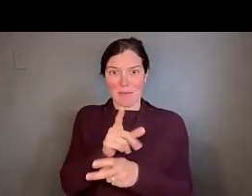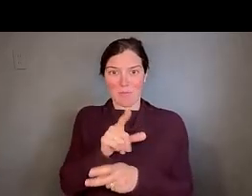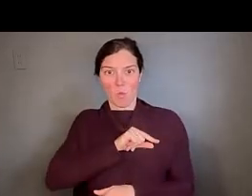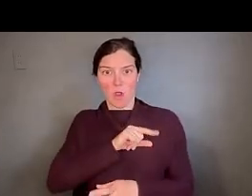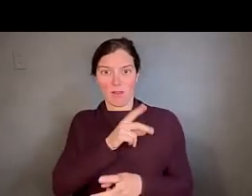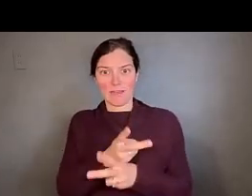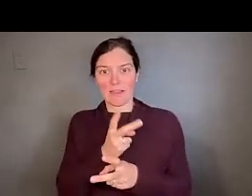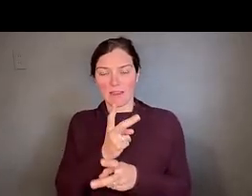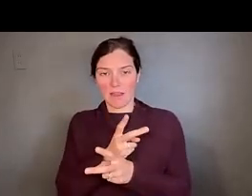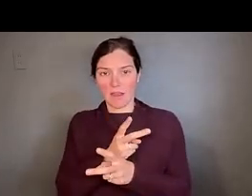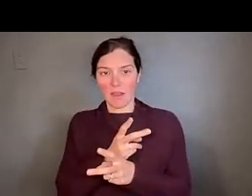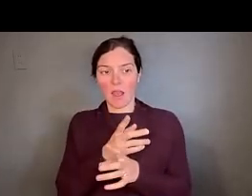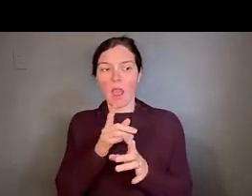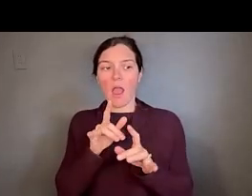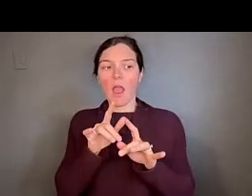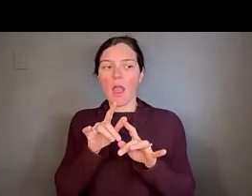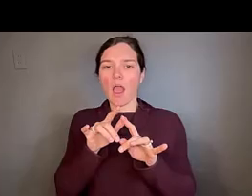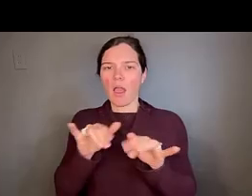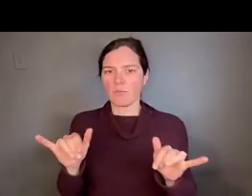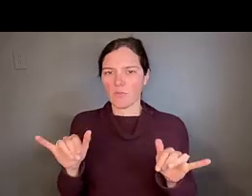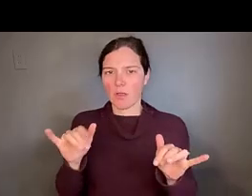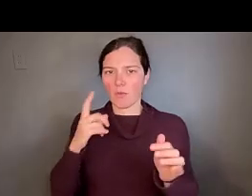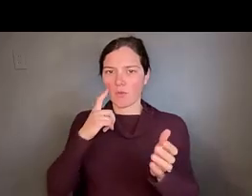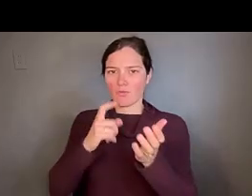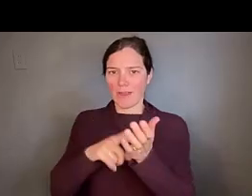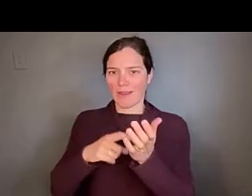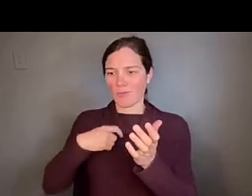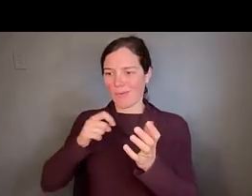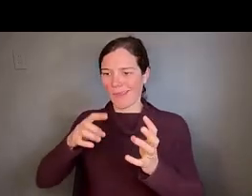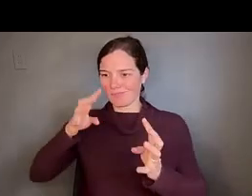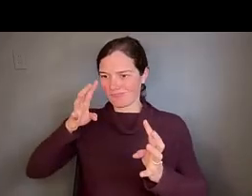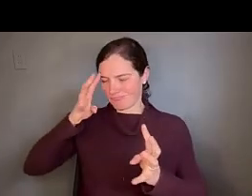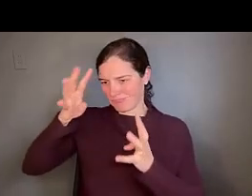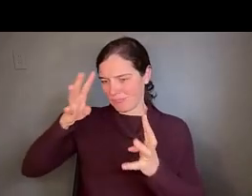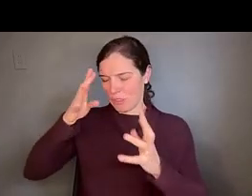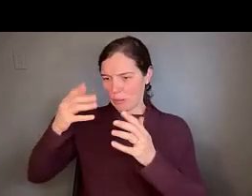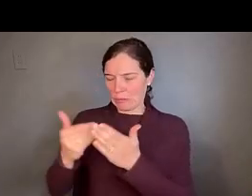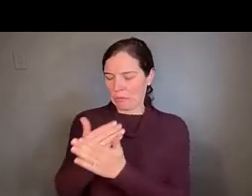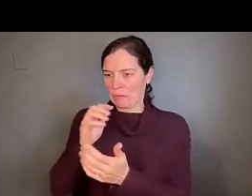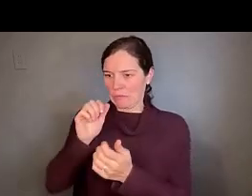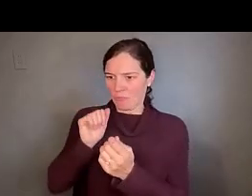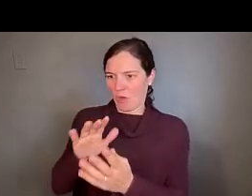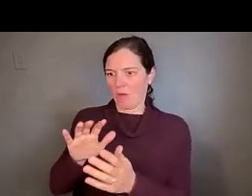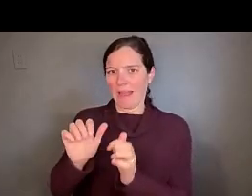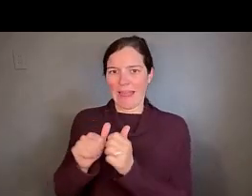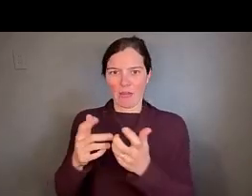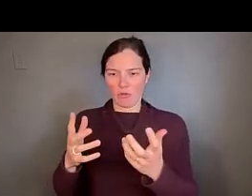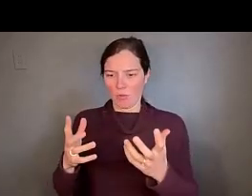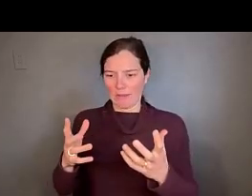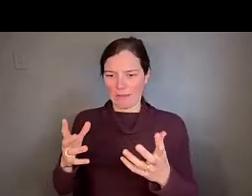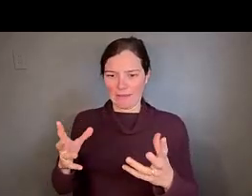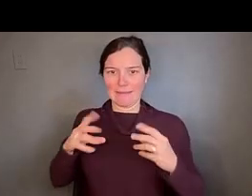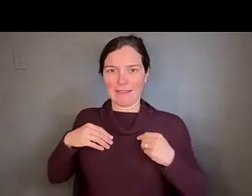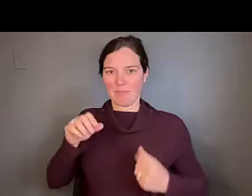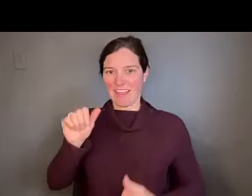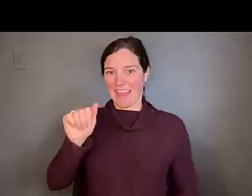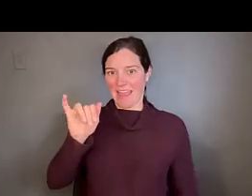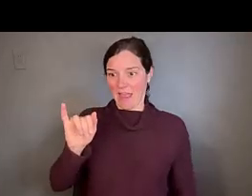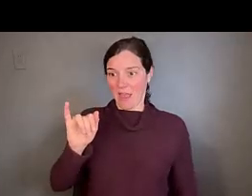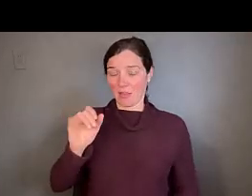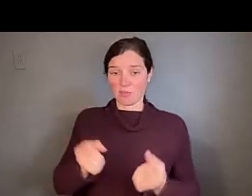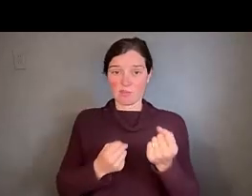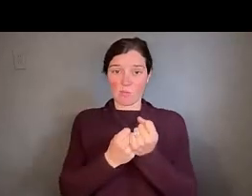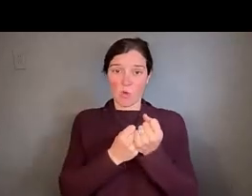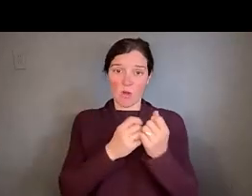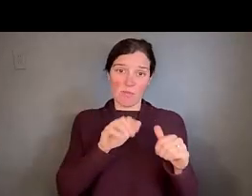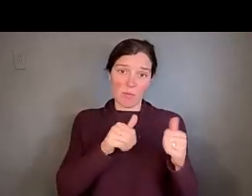have, yet somehow recognize that we have to innovate, we have to do things differently. How do we embrace AI in a way that supports my